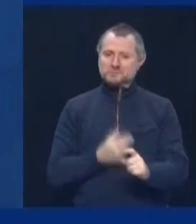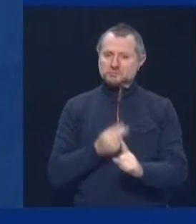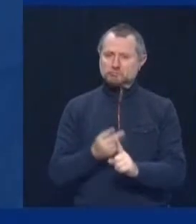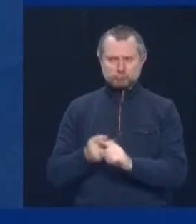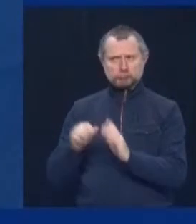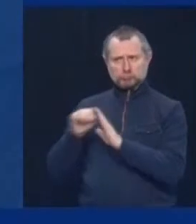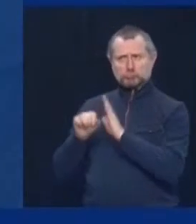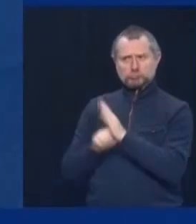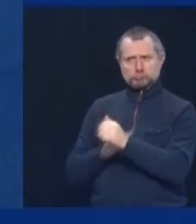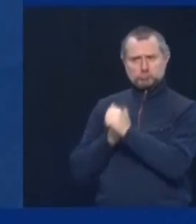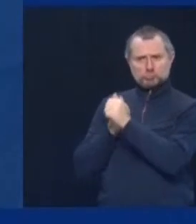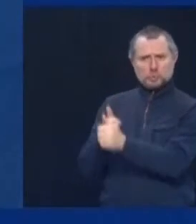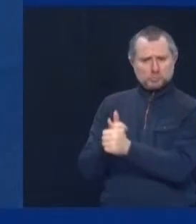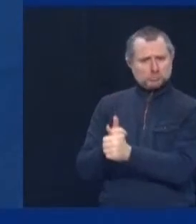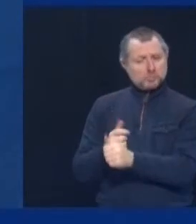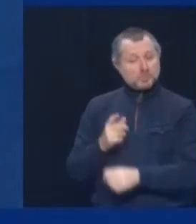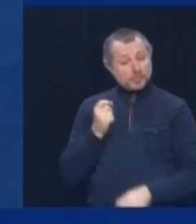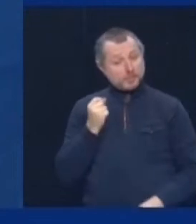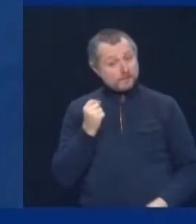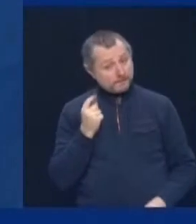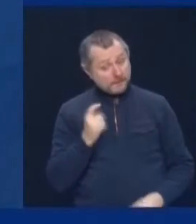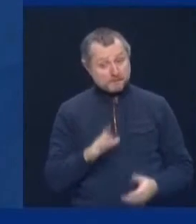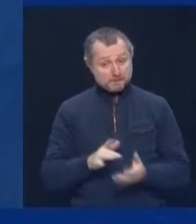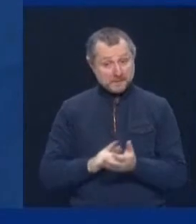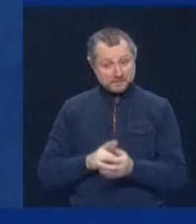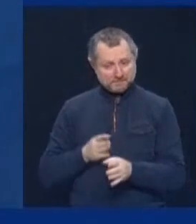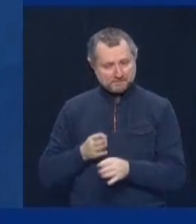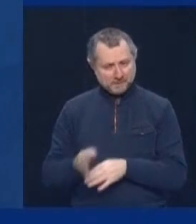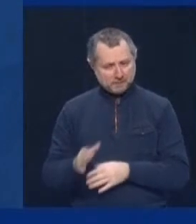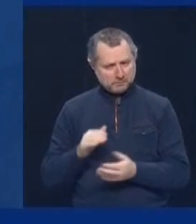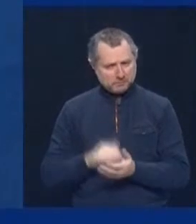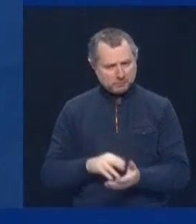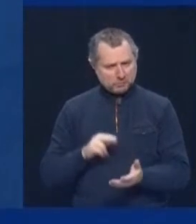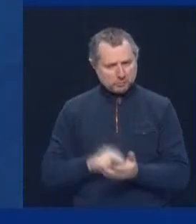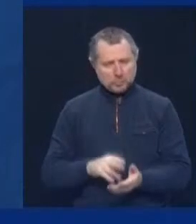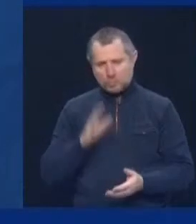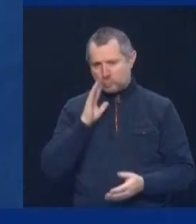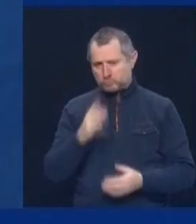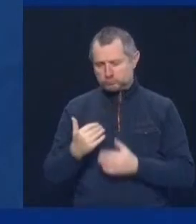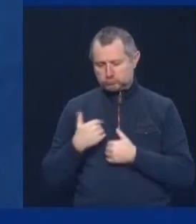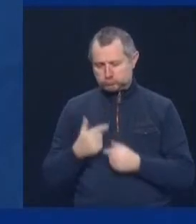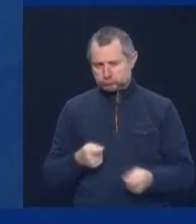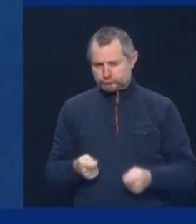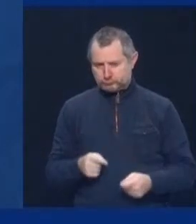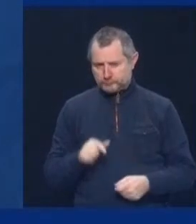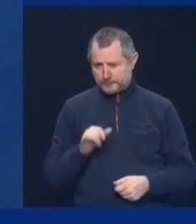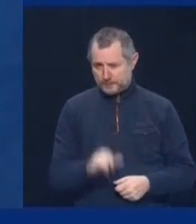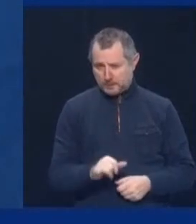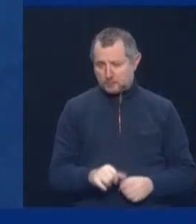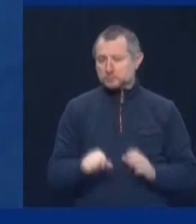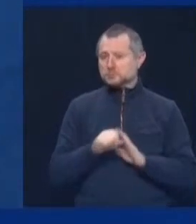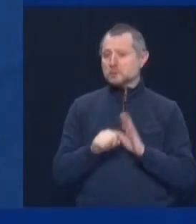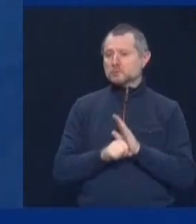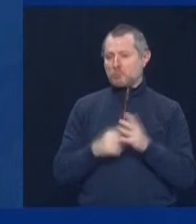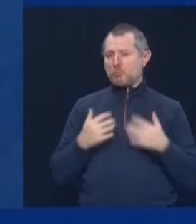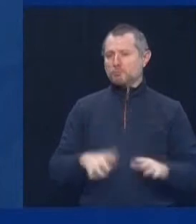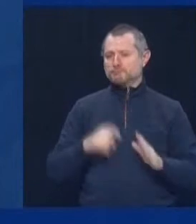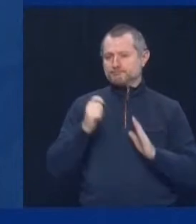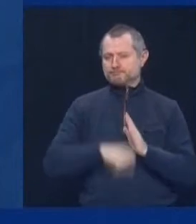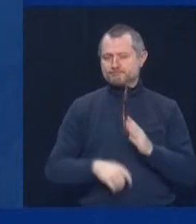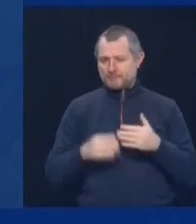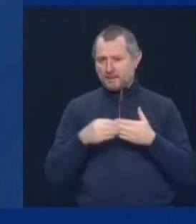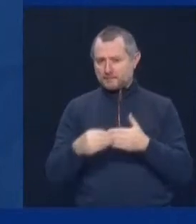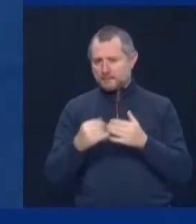by medical professionals. The state has done guidelines for phase 2. Those